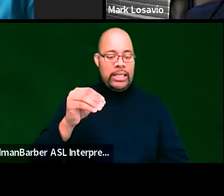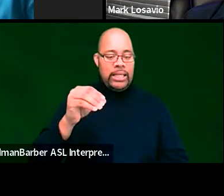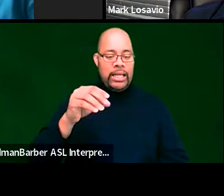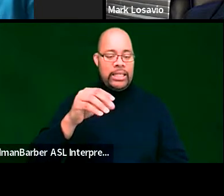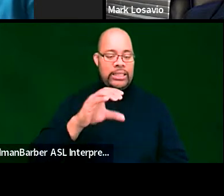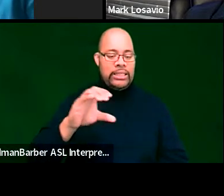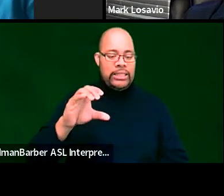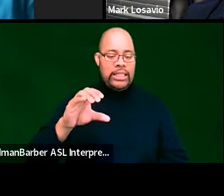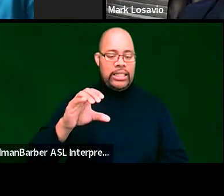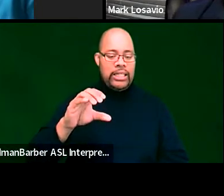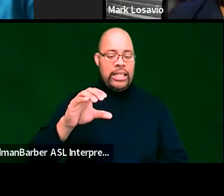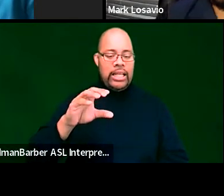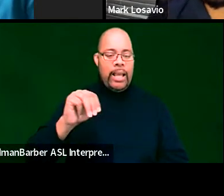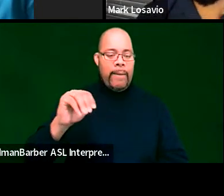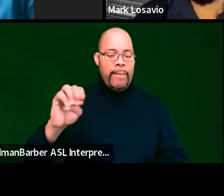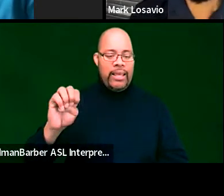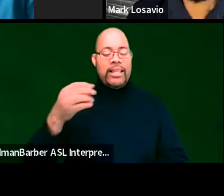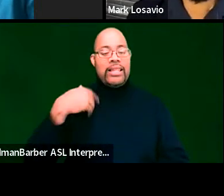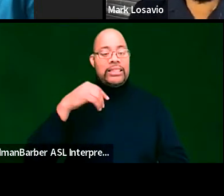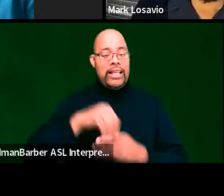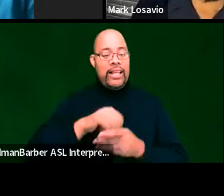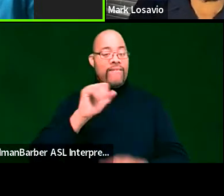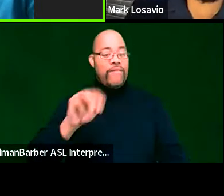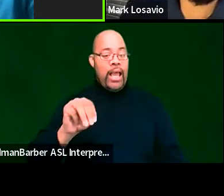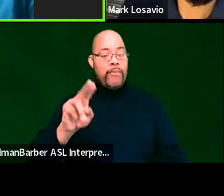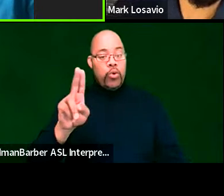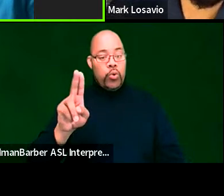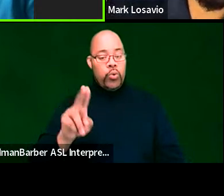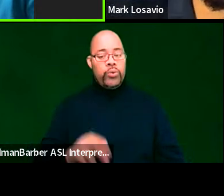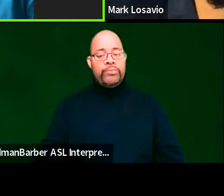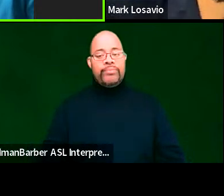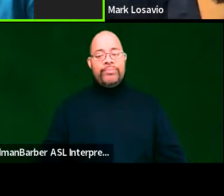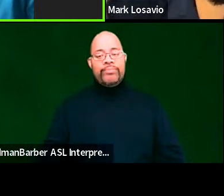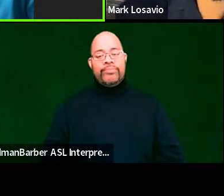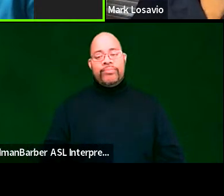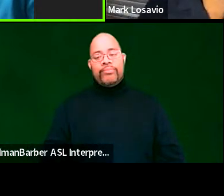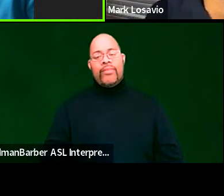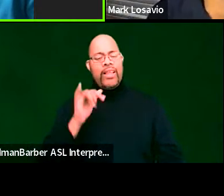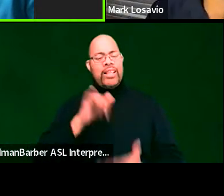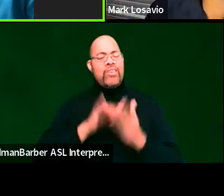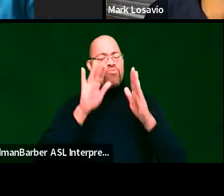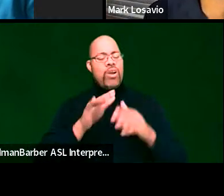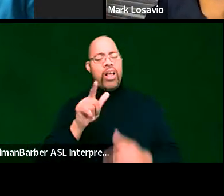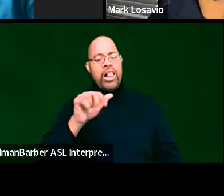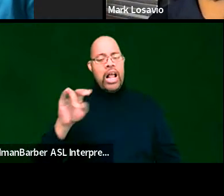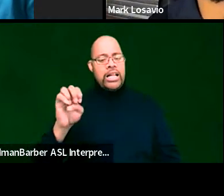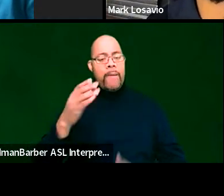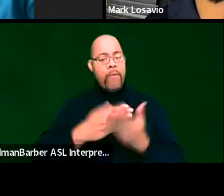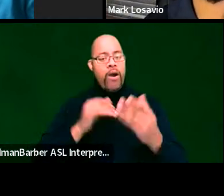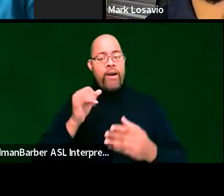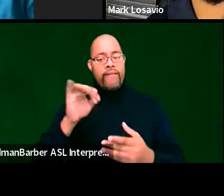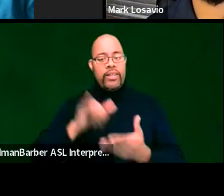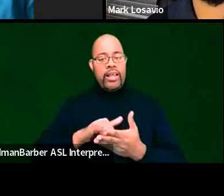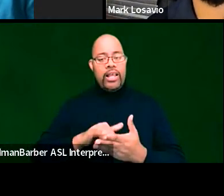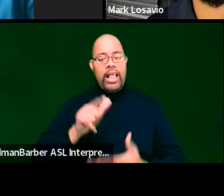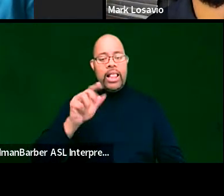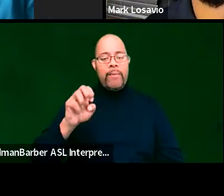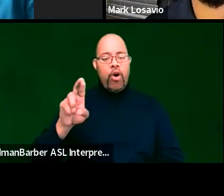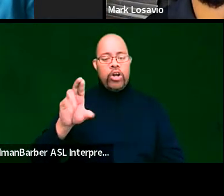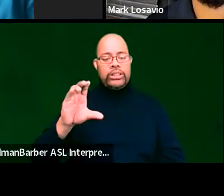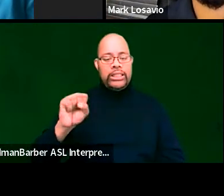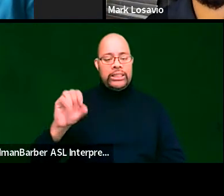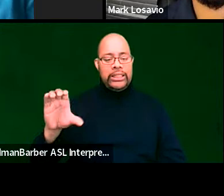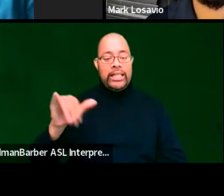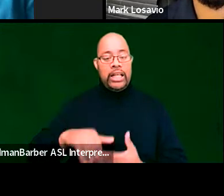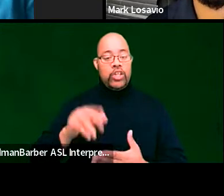one that's held at FAMU. Right. And yes. So Lonnie, yeah, right. And I think that that's really great. Like Lonnie was a part of LMR CSC, and that was at